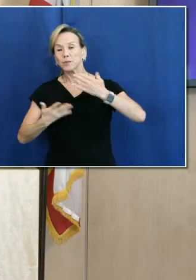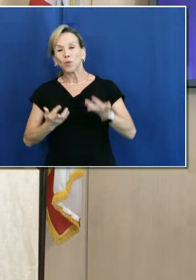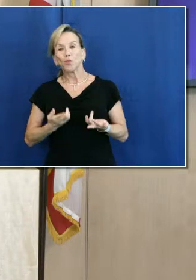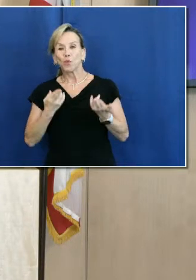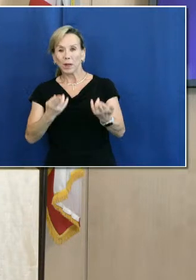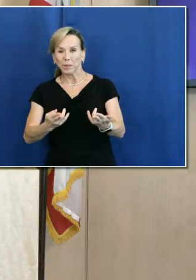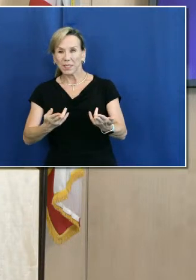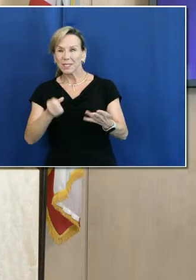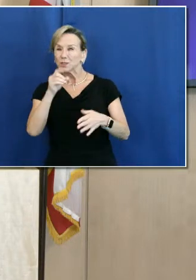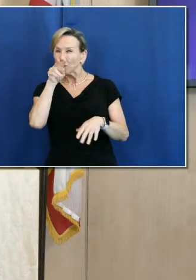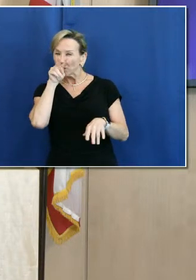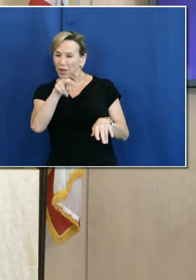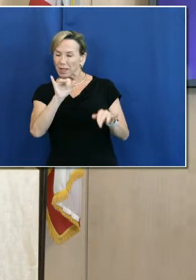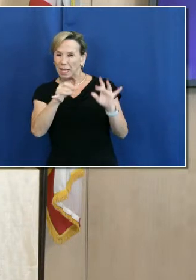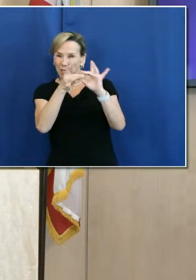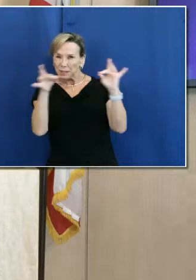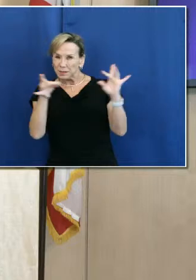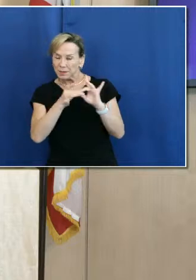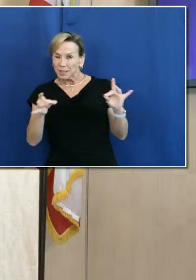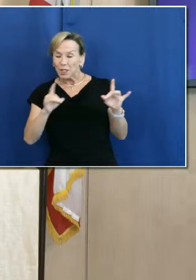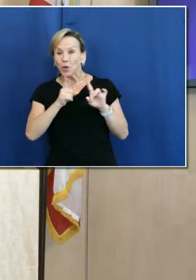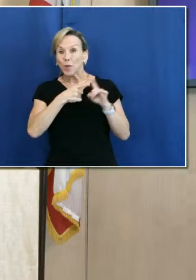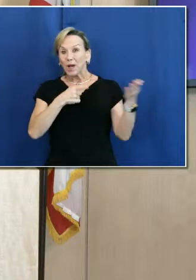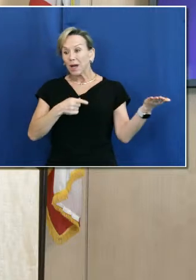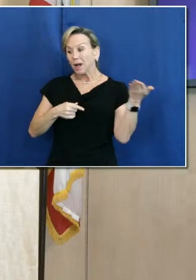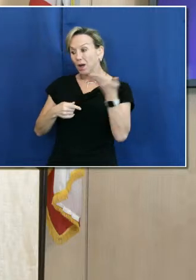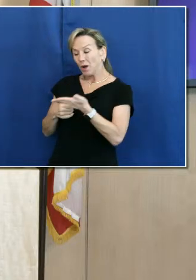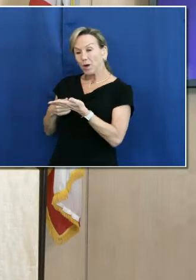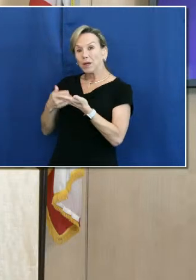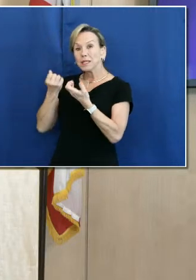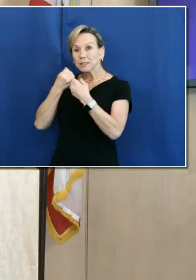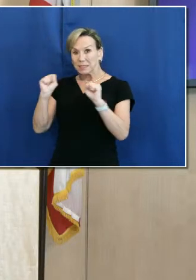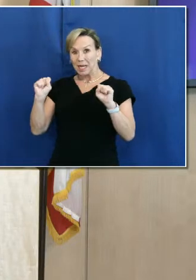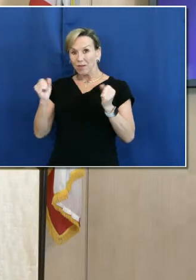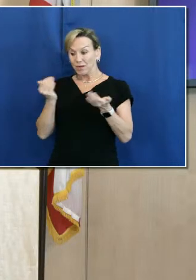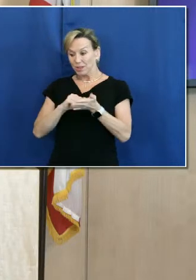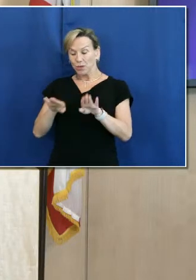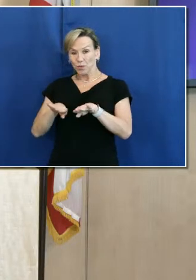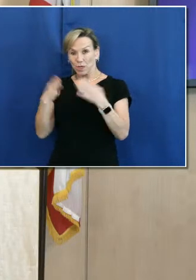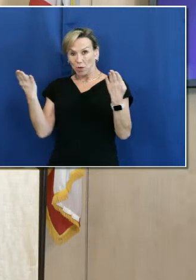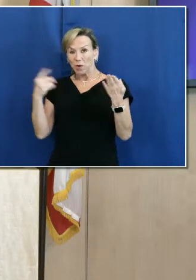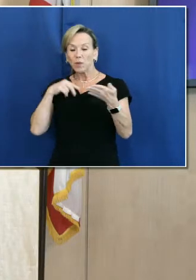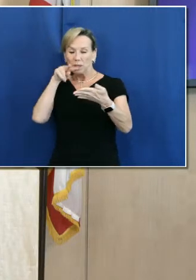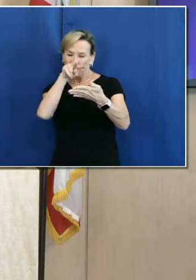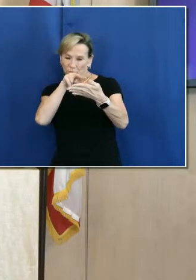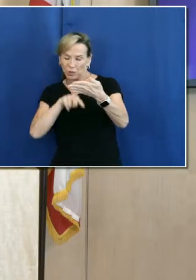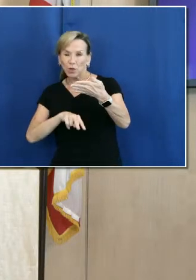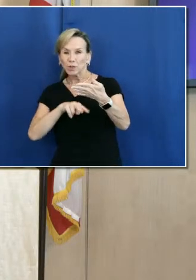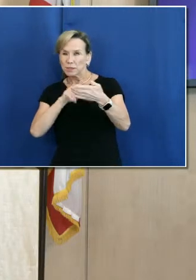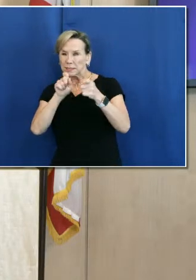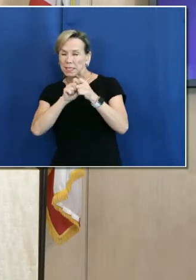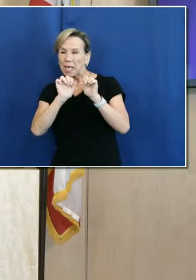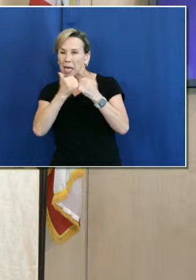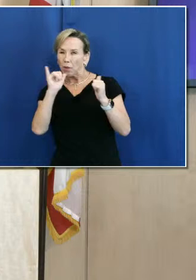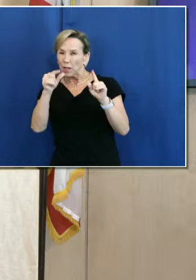when we are reviewing the safe reopening plans for our K through elementary schools.